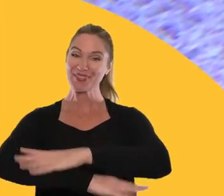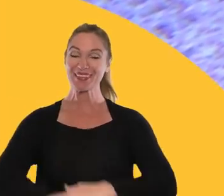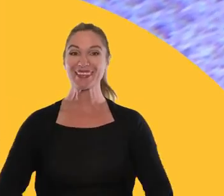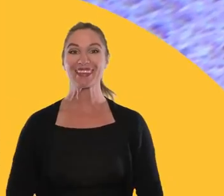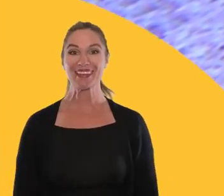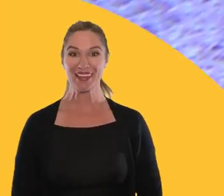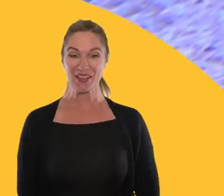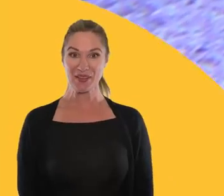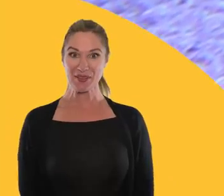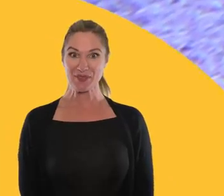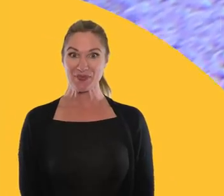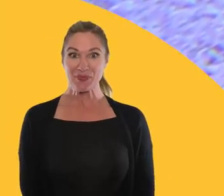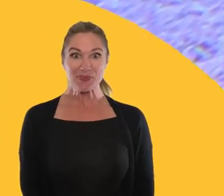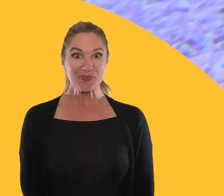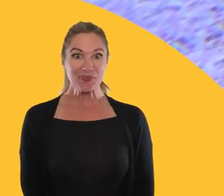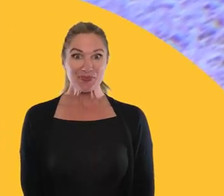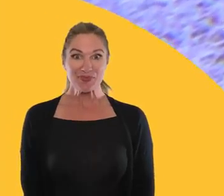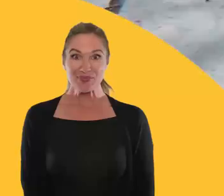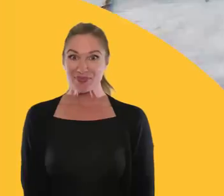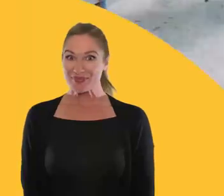day. The